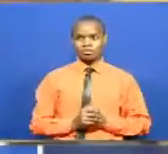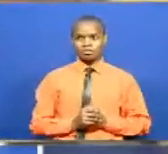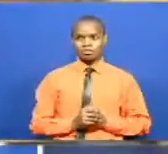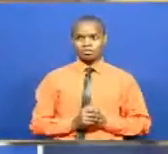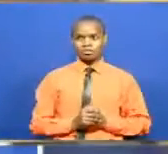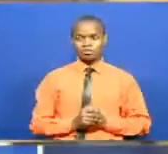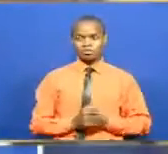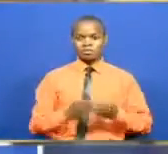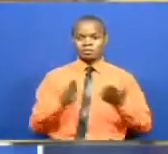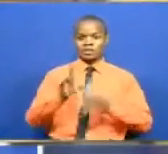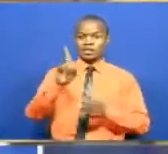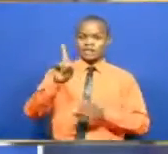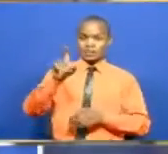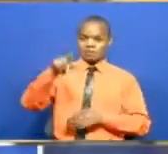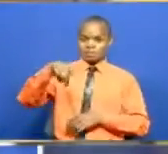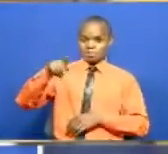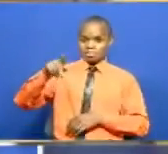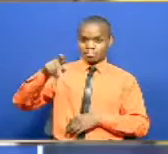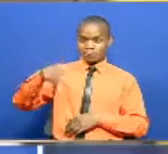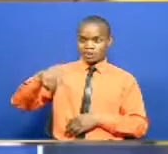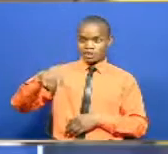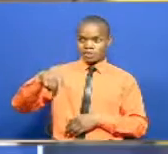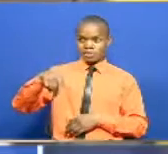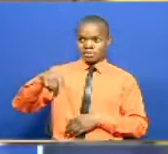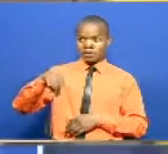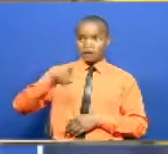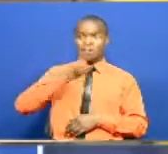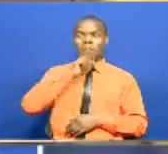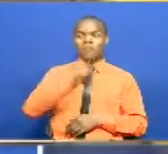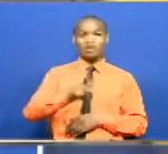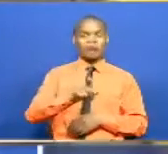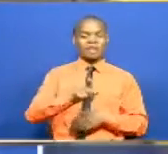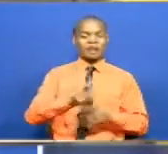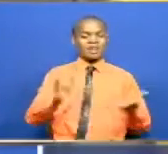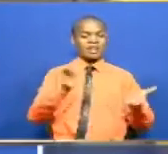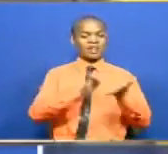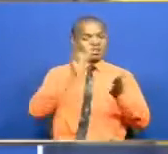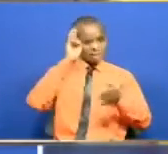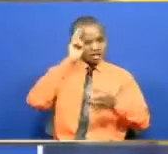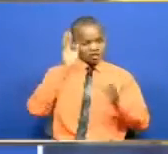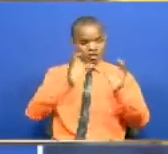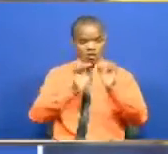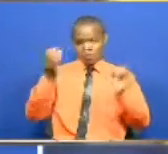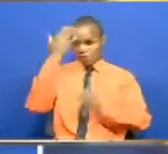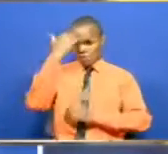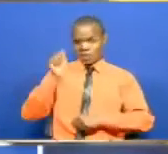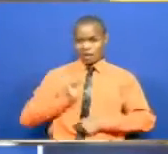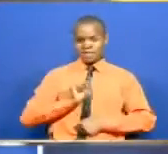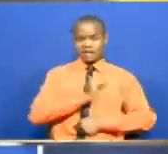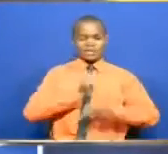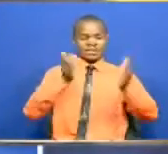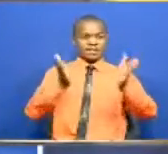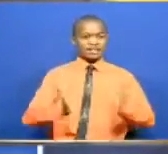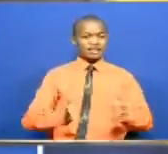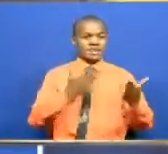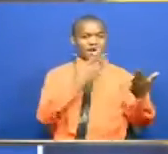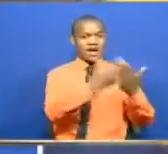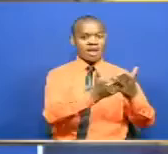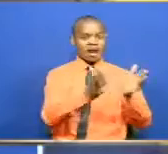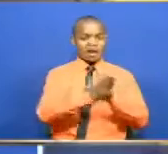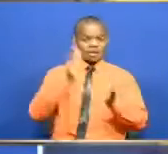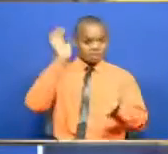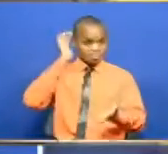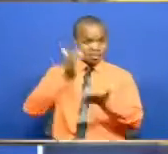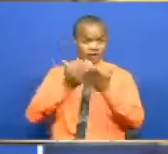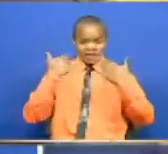Director of Public Prosecution has directed that there is no reason as to why the senator should continue being held, and I believe as a lawyer